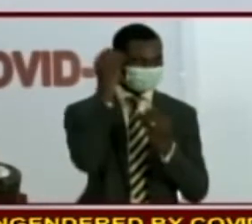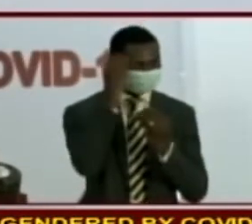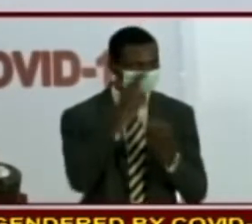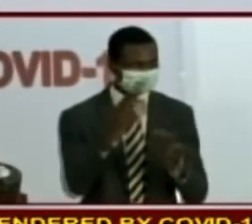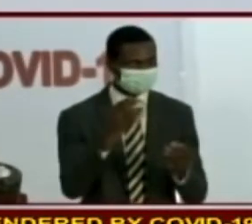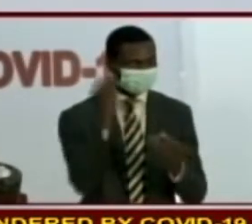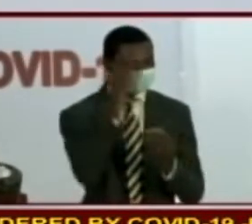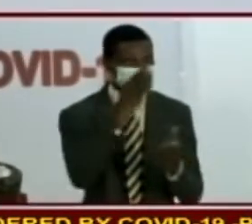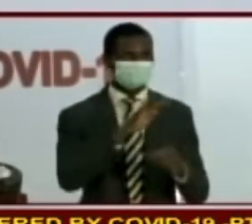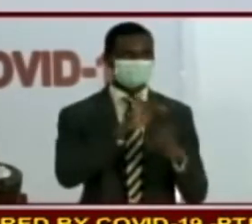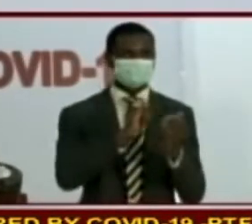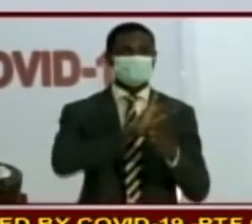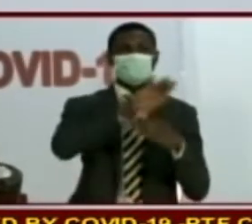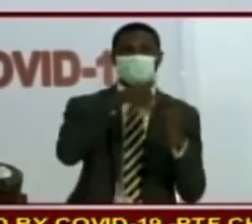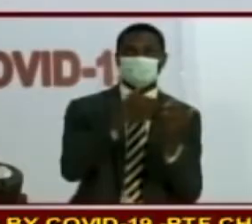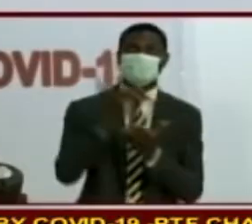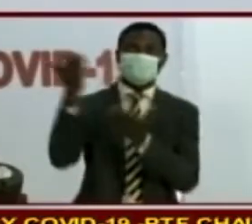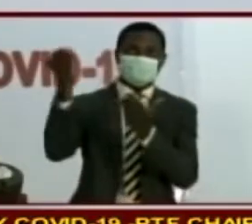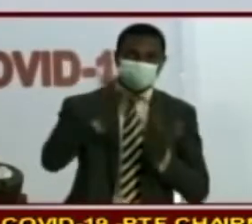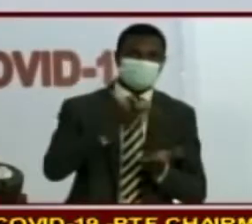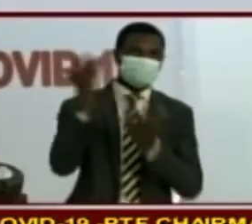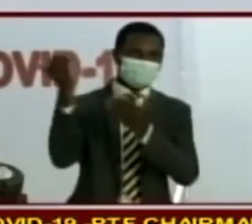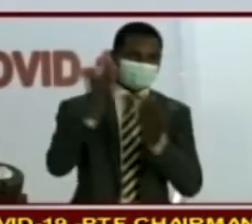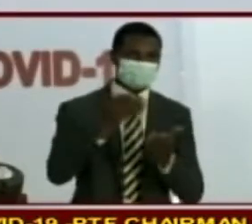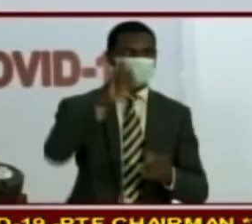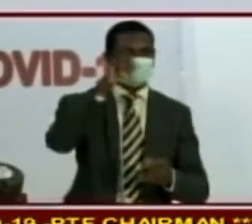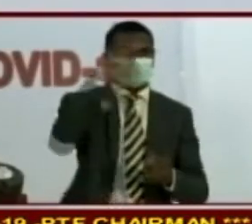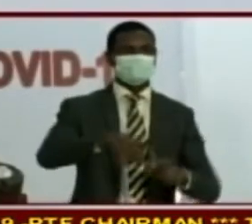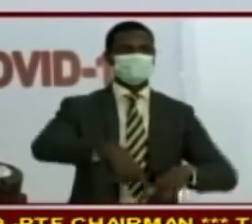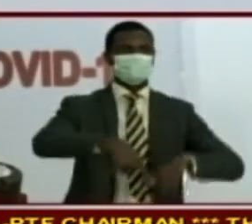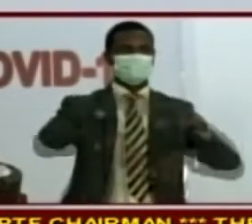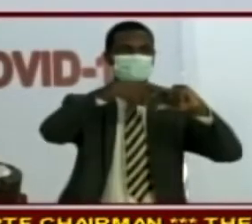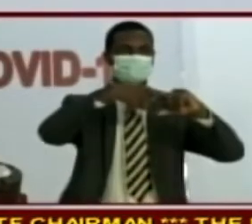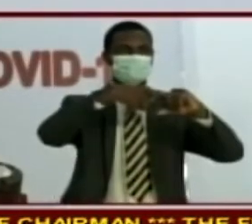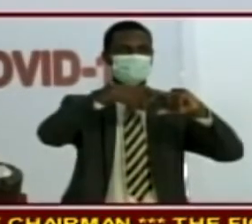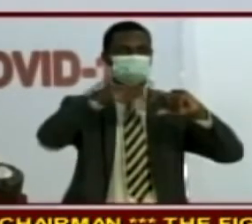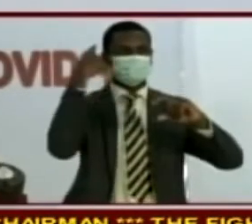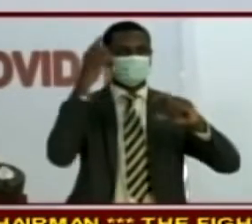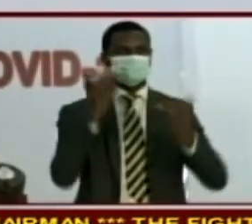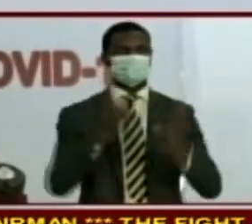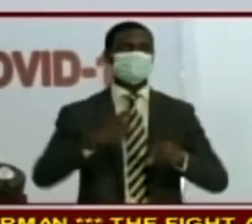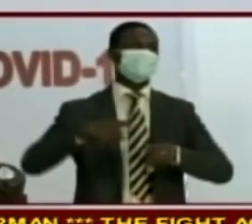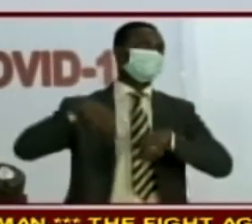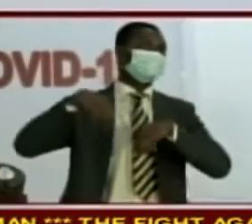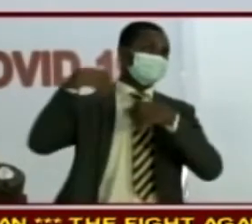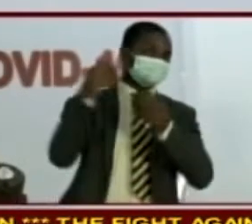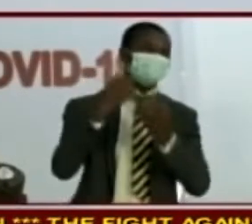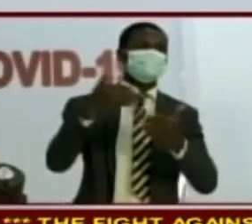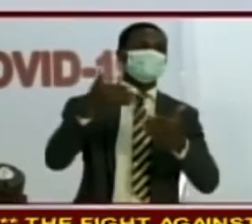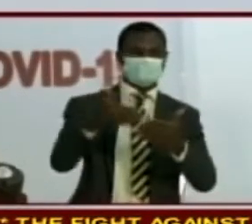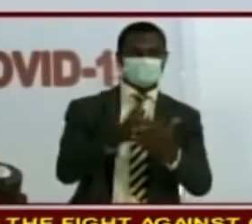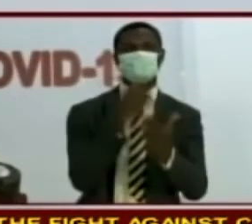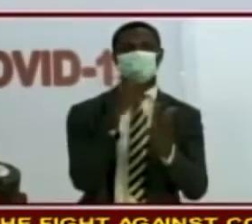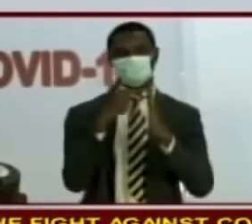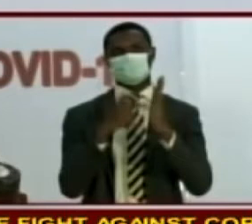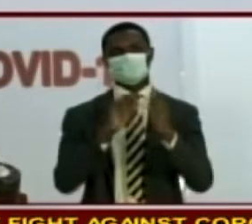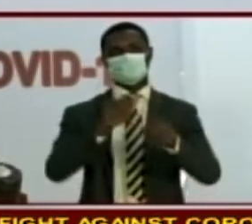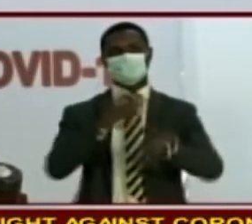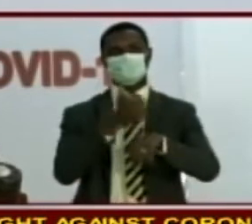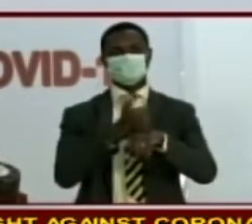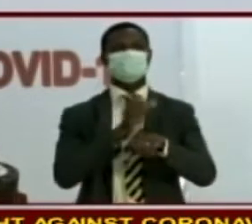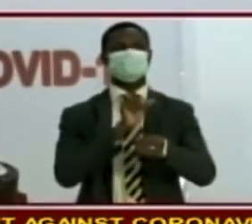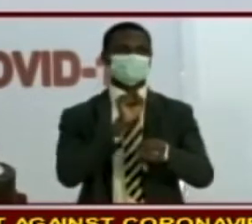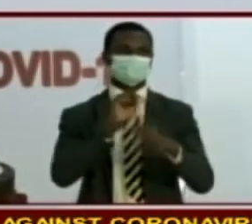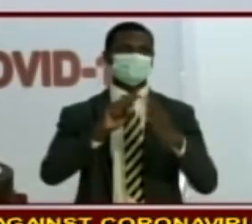all evacuations are to be suspended until this new policy comes into